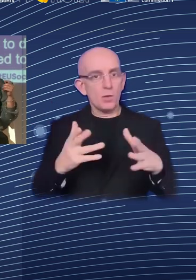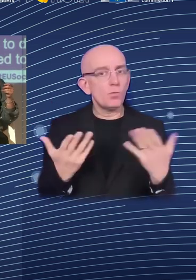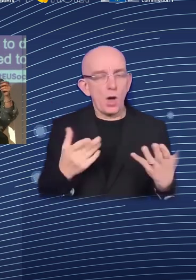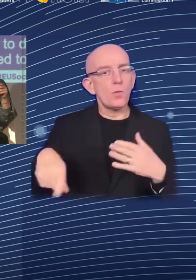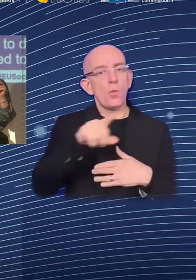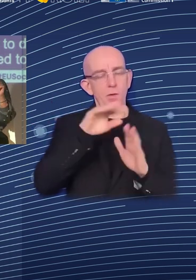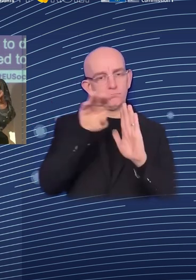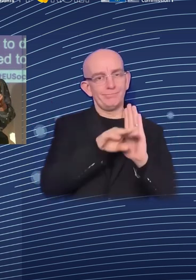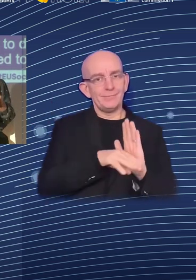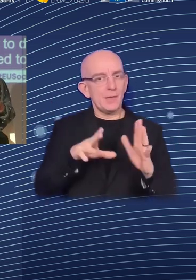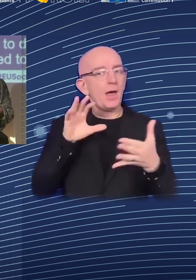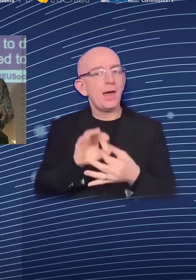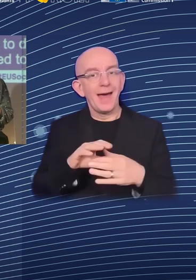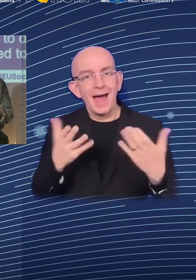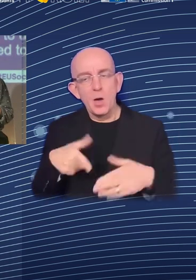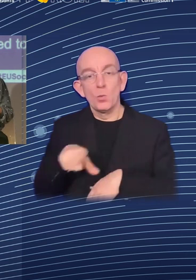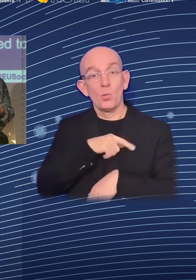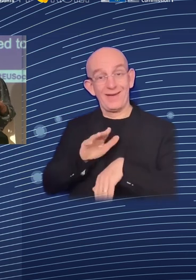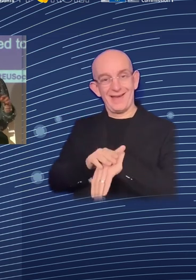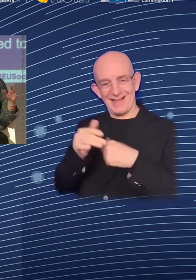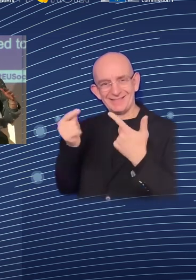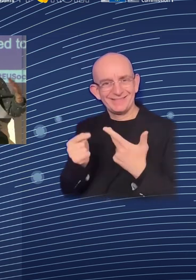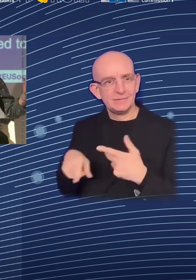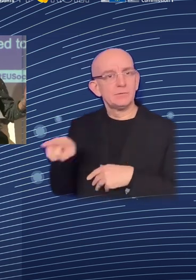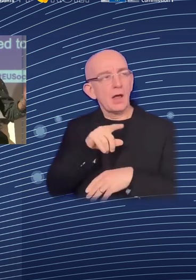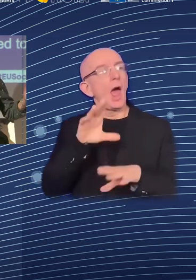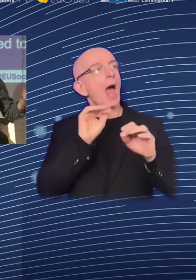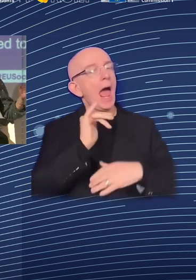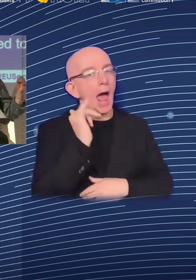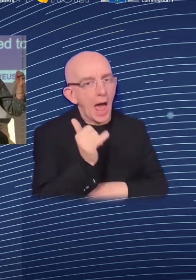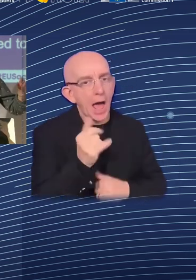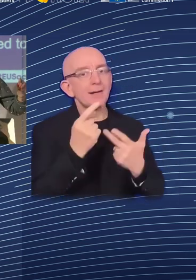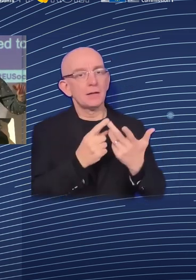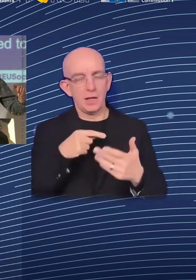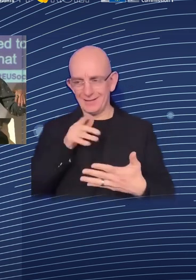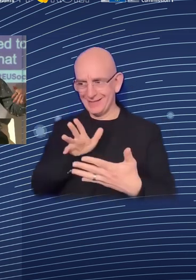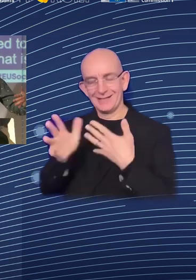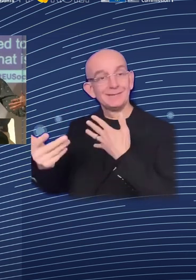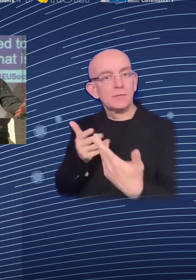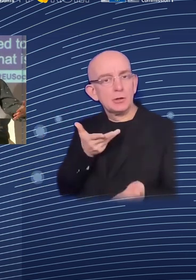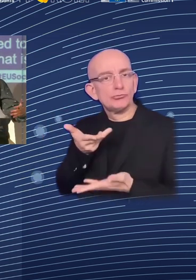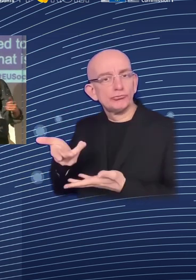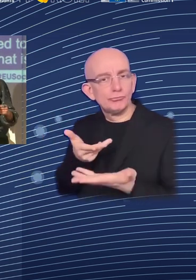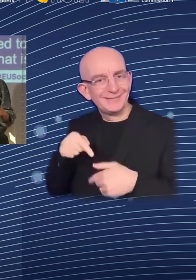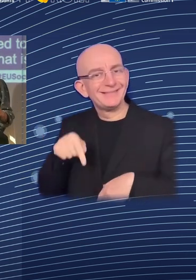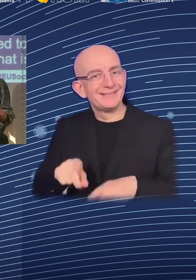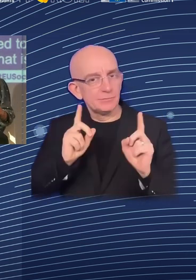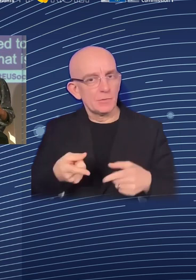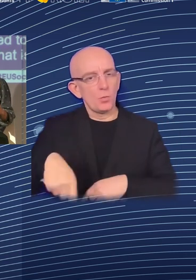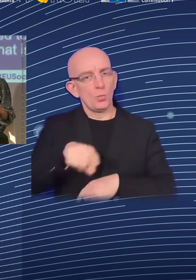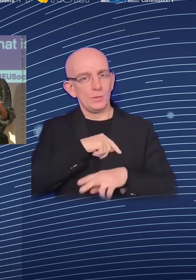transparent. That's why we need to do research in classrooms, not only maybe some statistics, but we really need to spend time with them. And that's